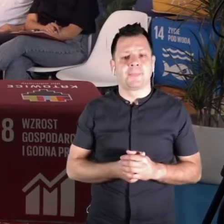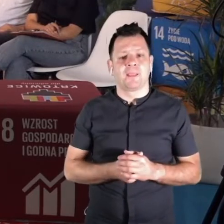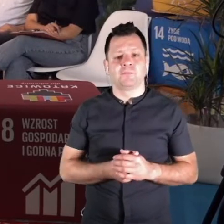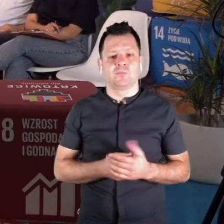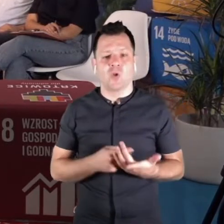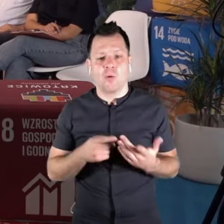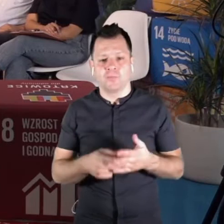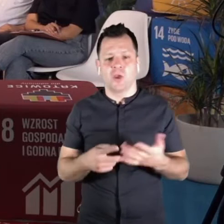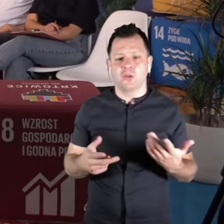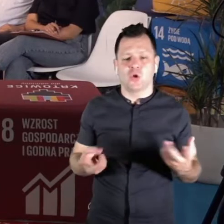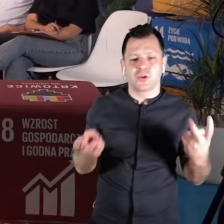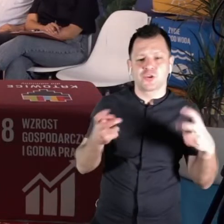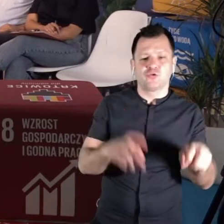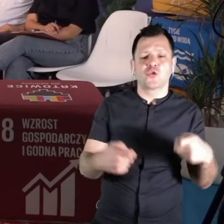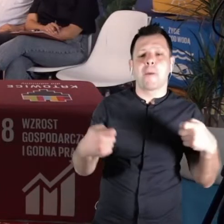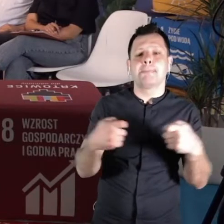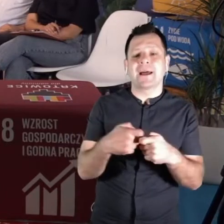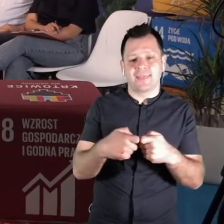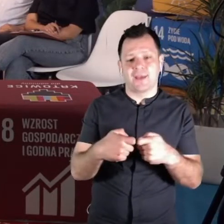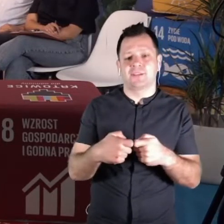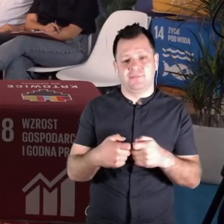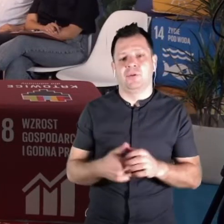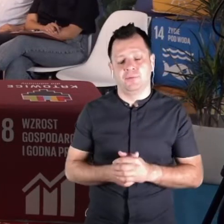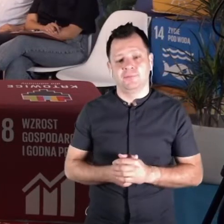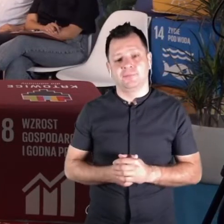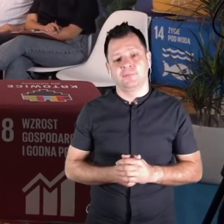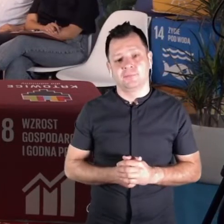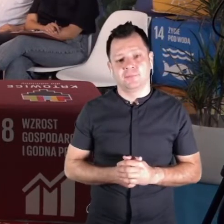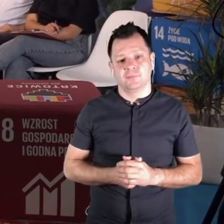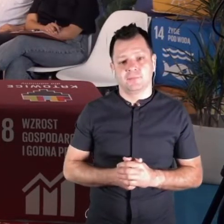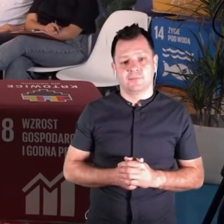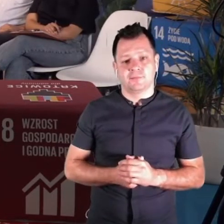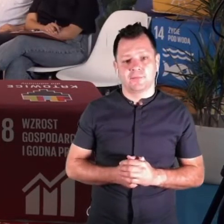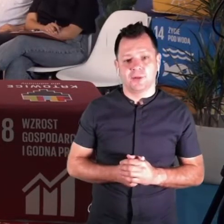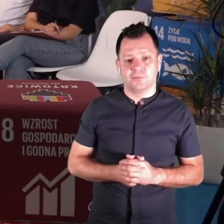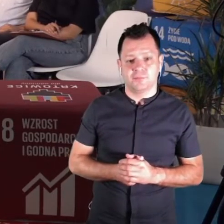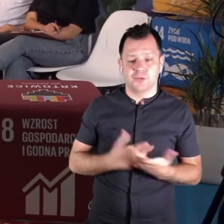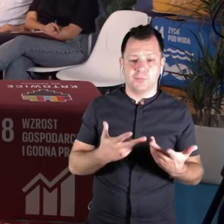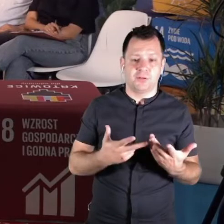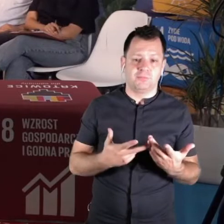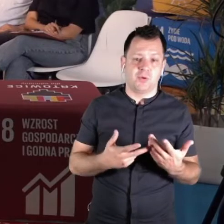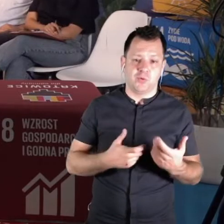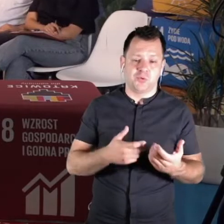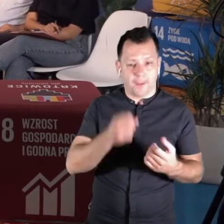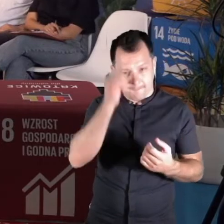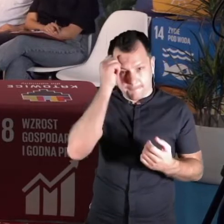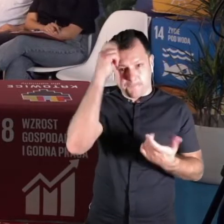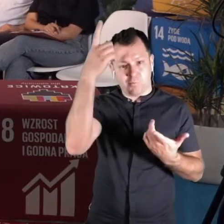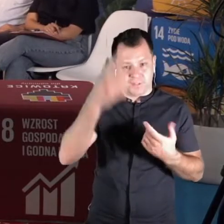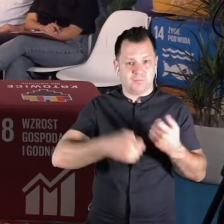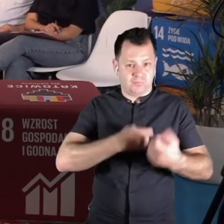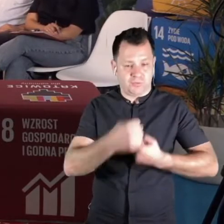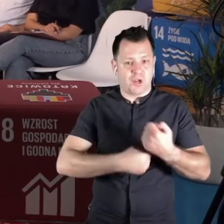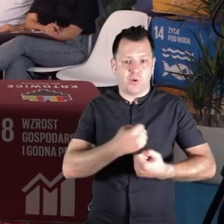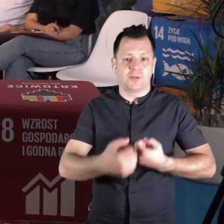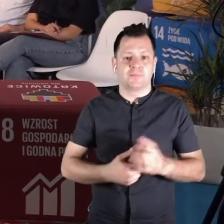time, but it's much better, and it's give us and them much more. So I moved from Center of Public Communication